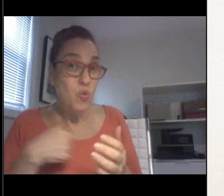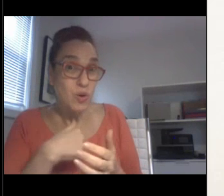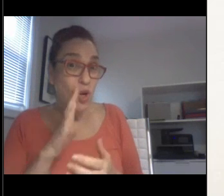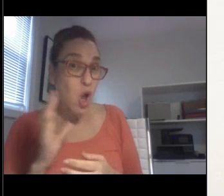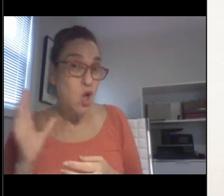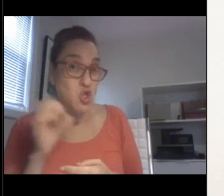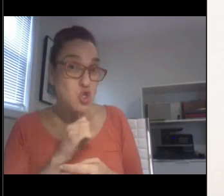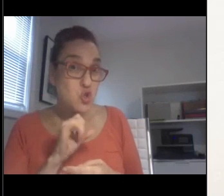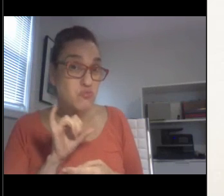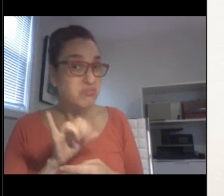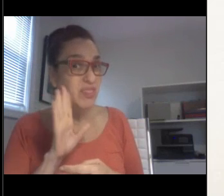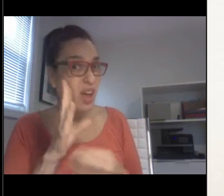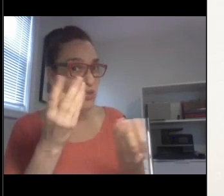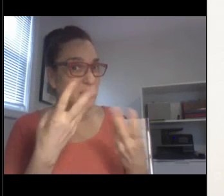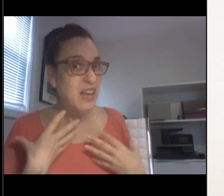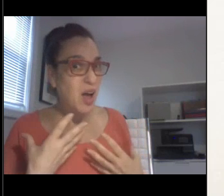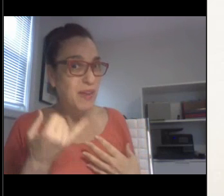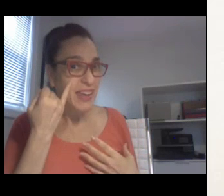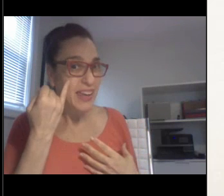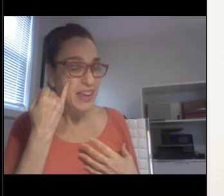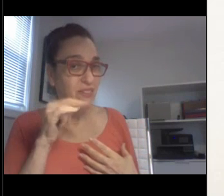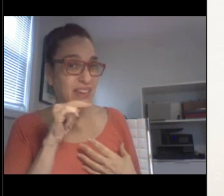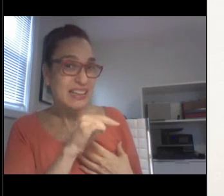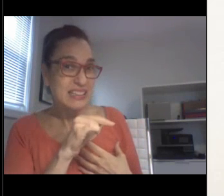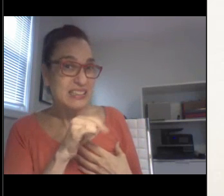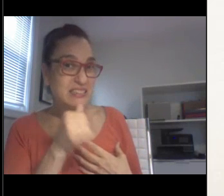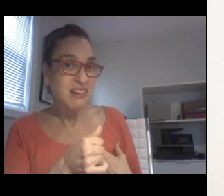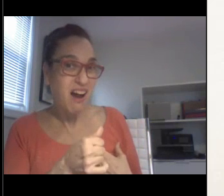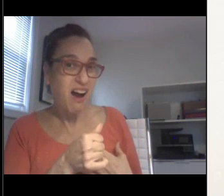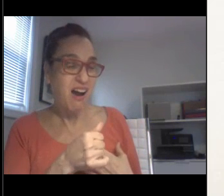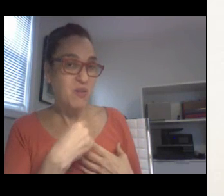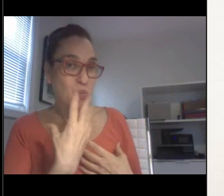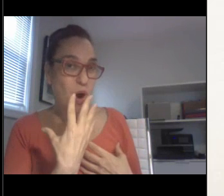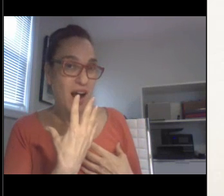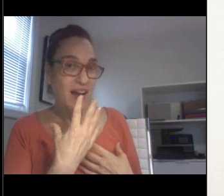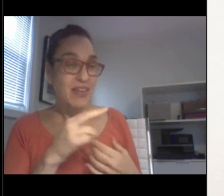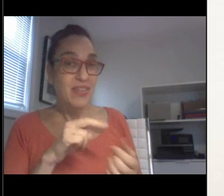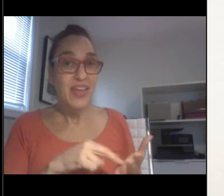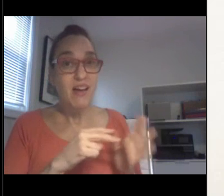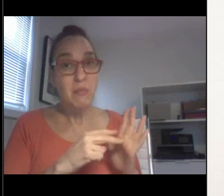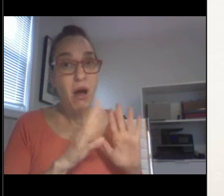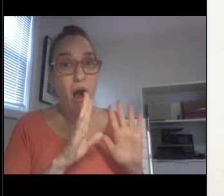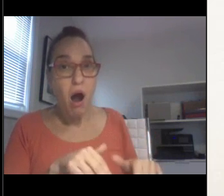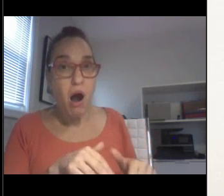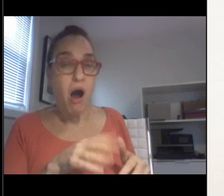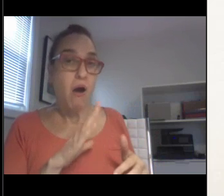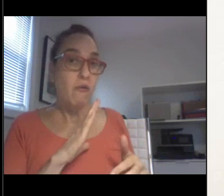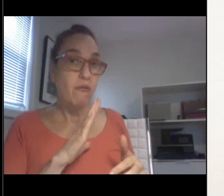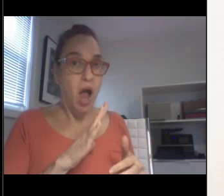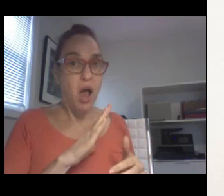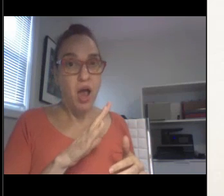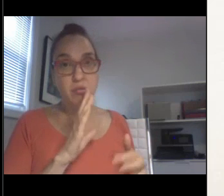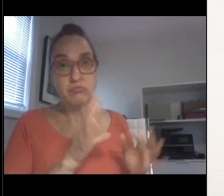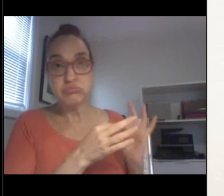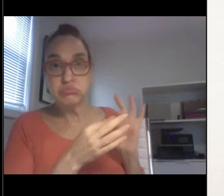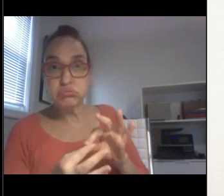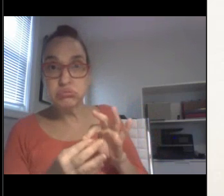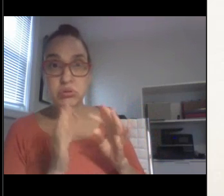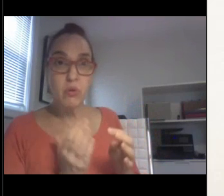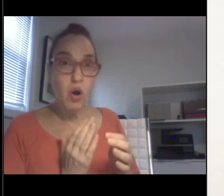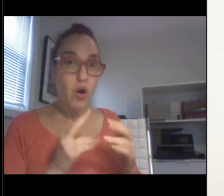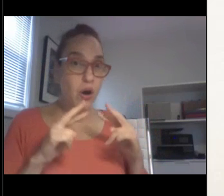the non-whiteness would be seen as relevant to their analysis maybe, or to their engagement, to the decisions, to the